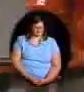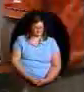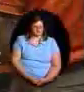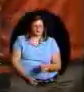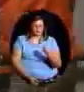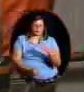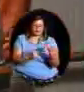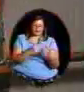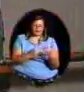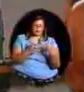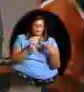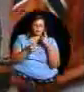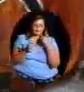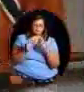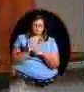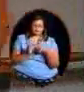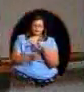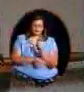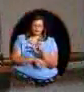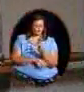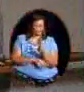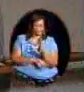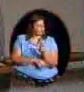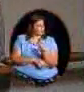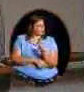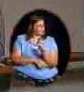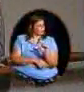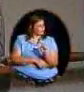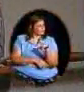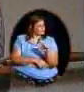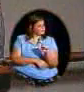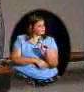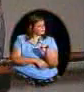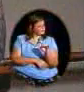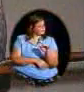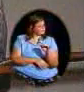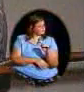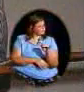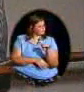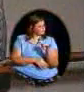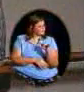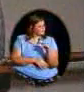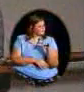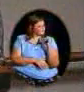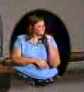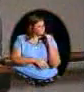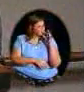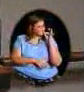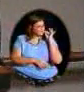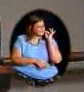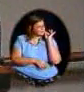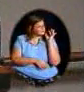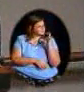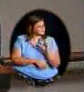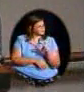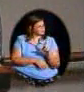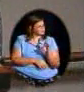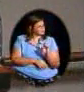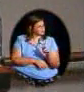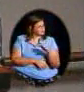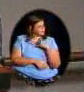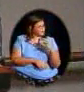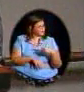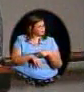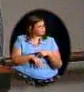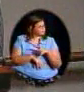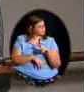Okay, now we would like to recognize Laura Sims, Indian Creek Elementary art teacher, and her principal, Linda Voiles, if she's here,